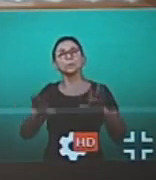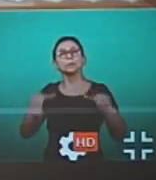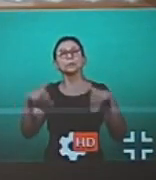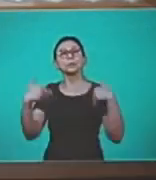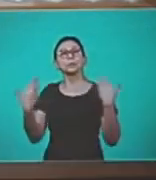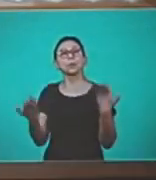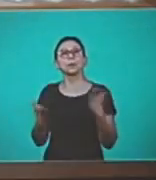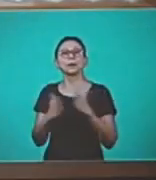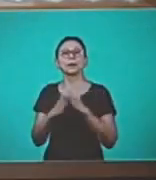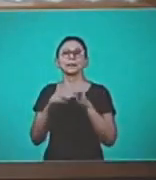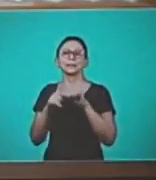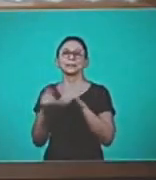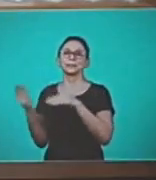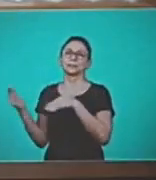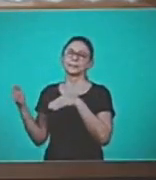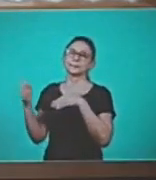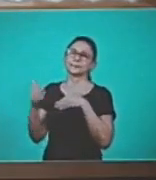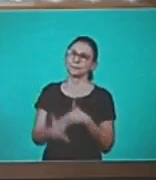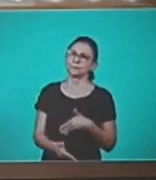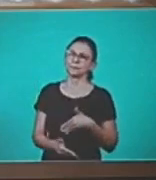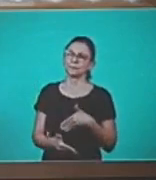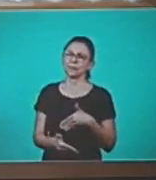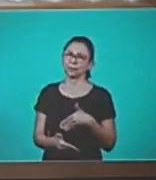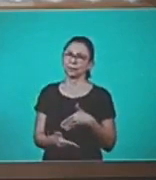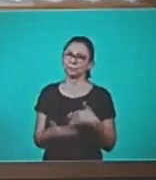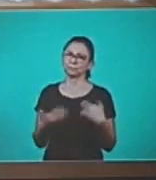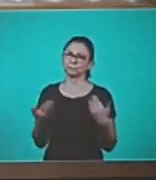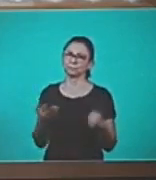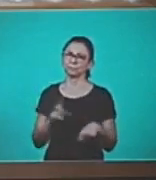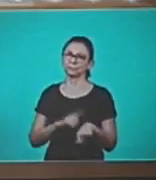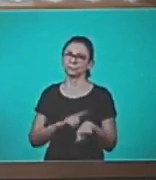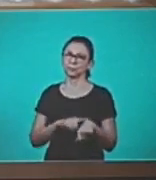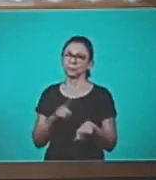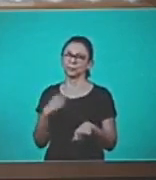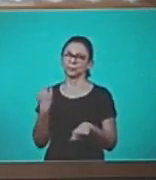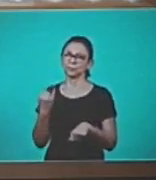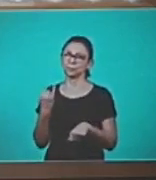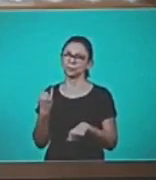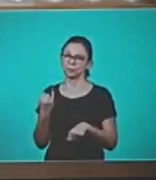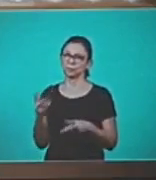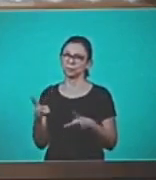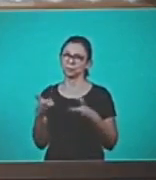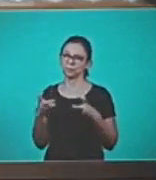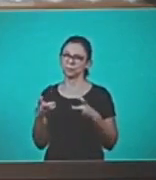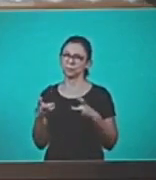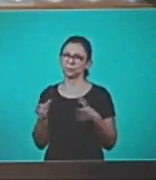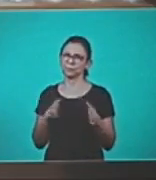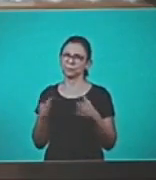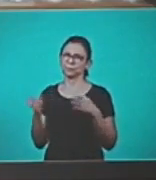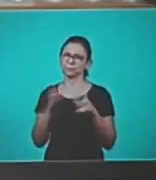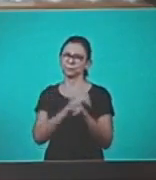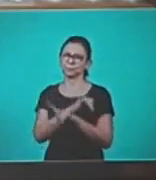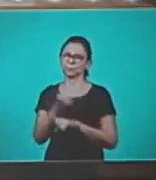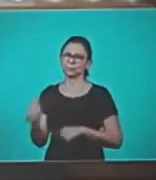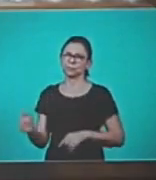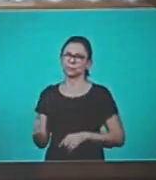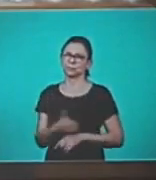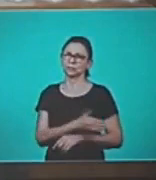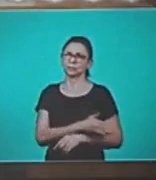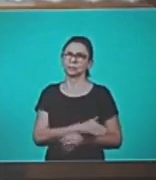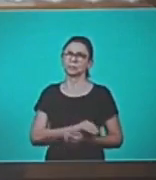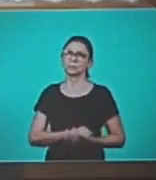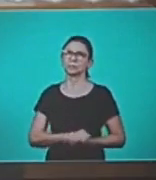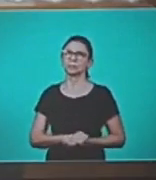faithful church fundamental to us to identify this at this hour, at the prophetic moment in which we are living. We also